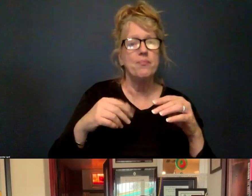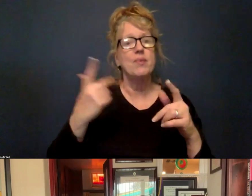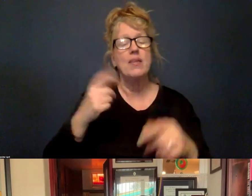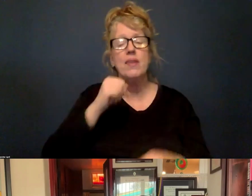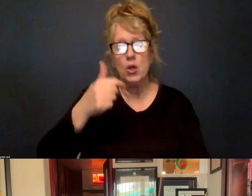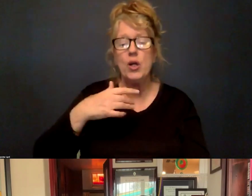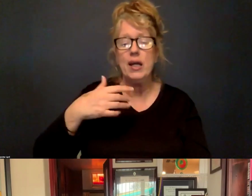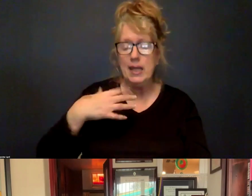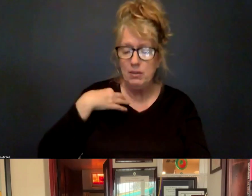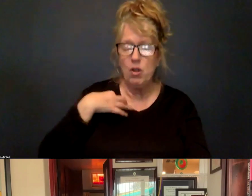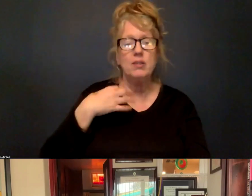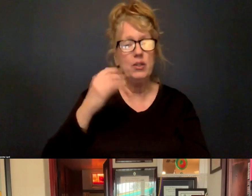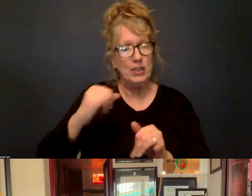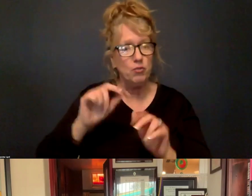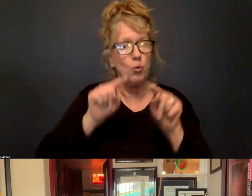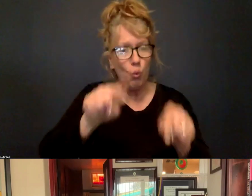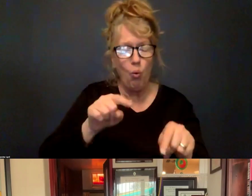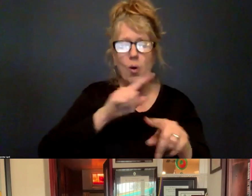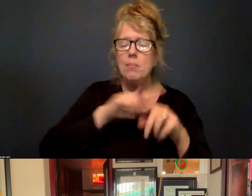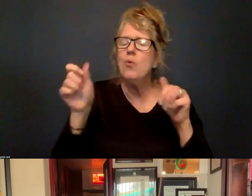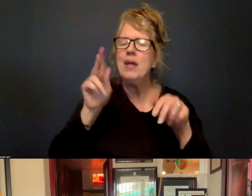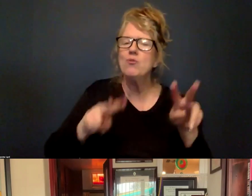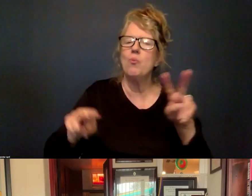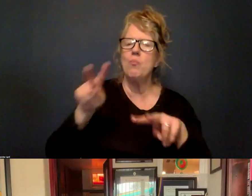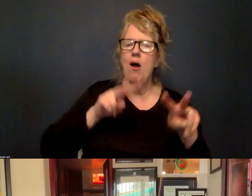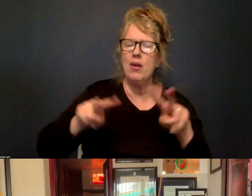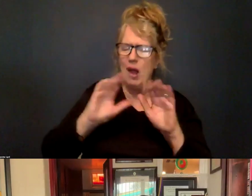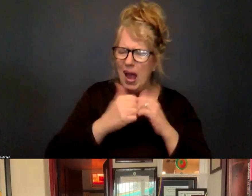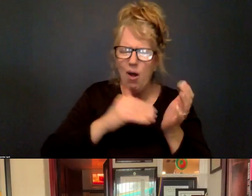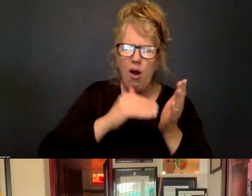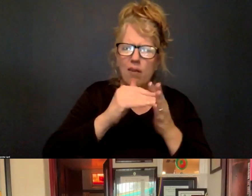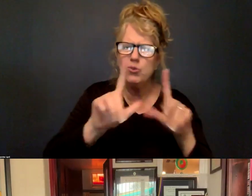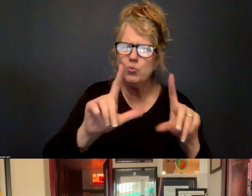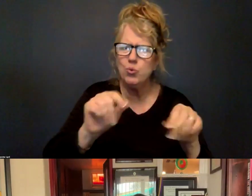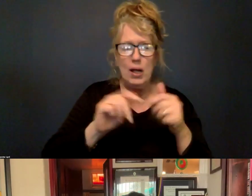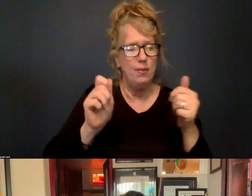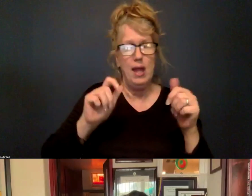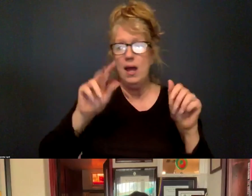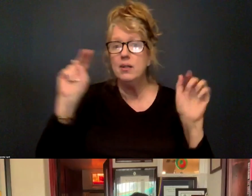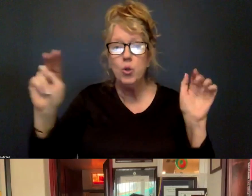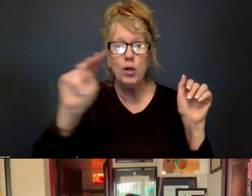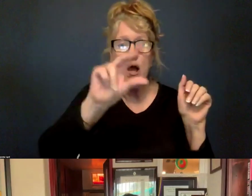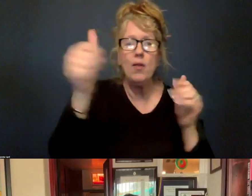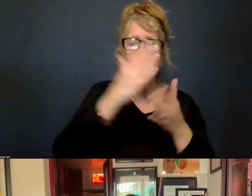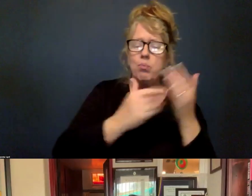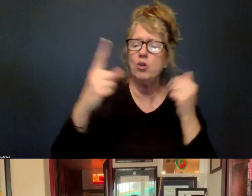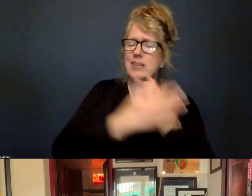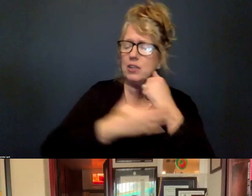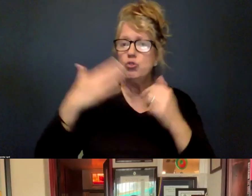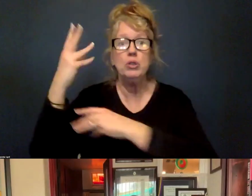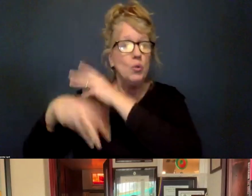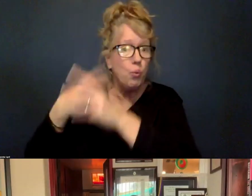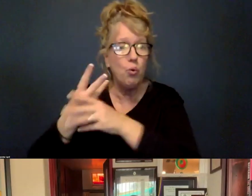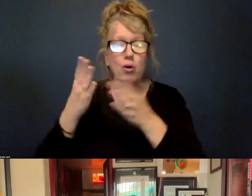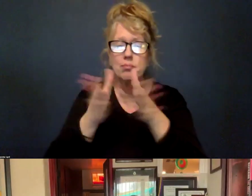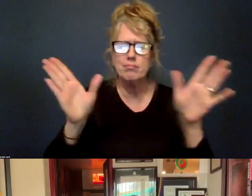involuntary individuals need to go, but we have to monitor how often we're doing that and look in other parts of the country or other parts of the world that say,